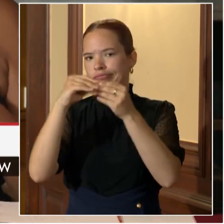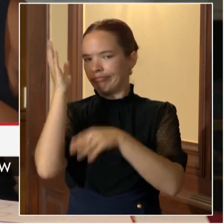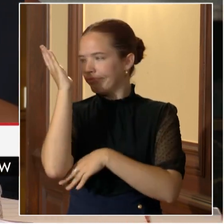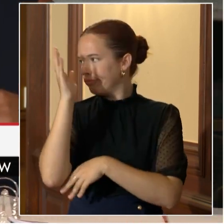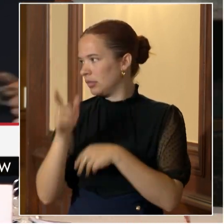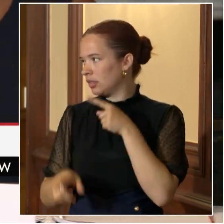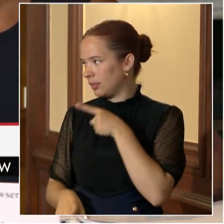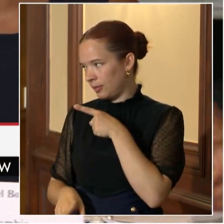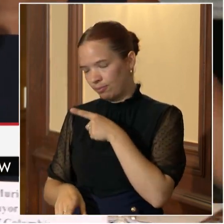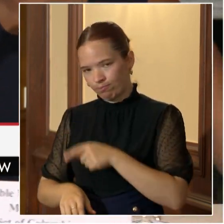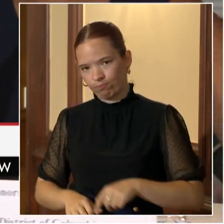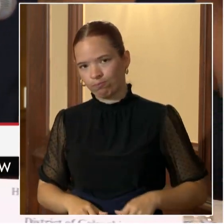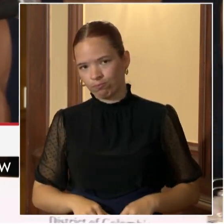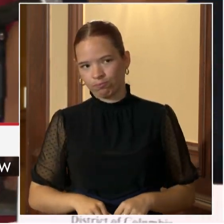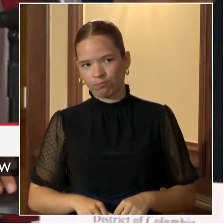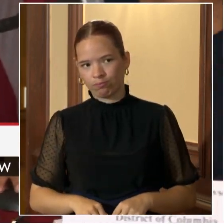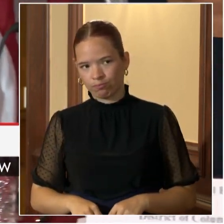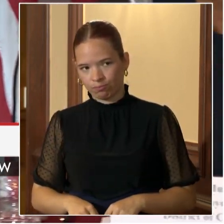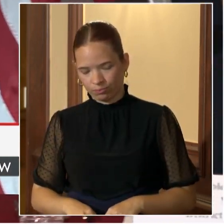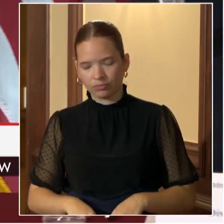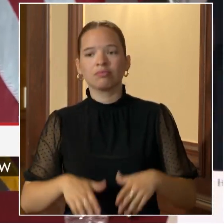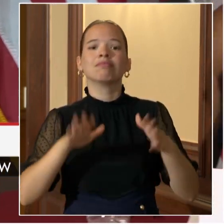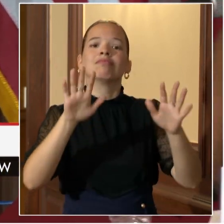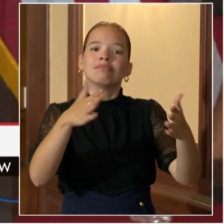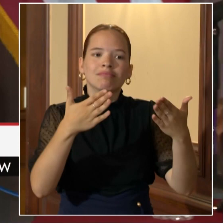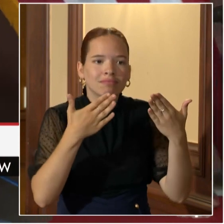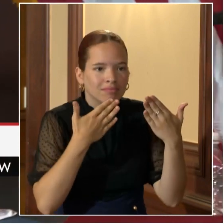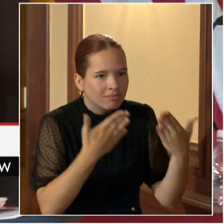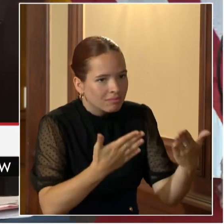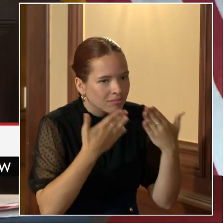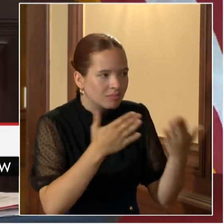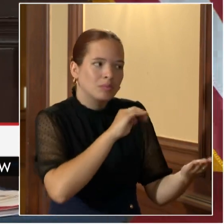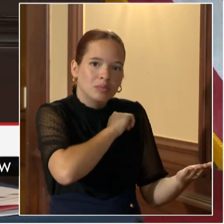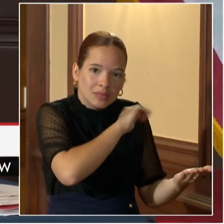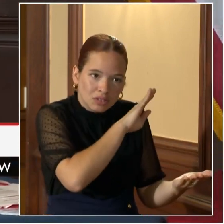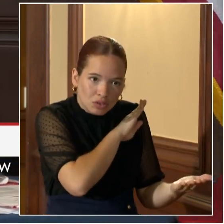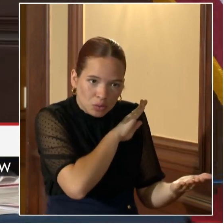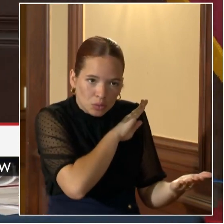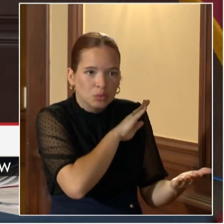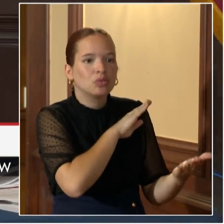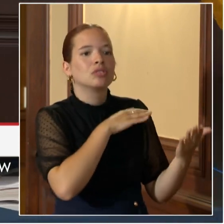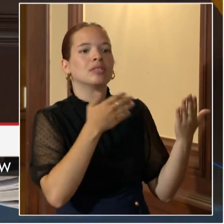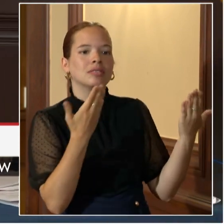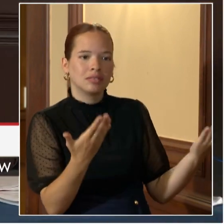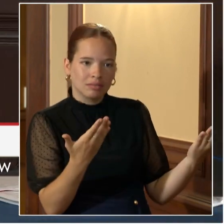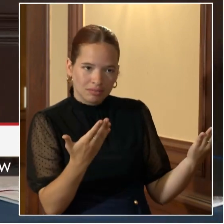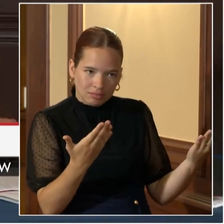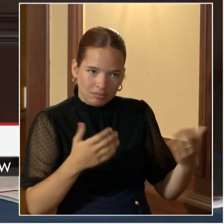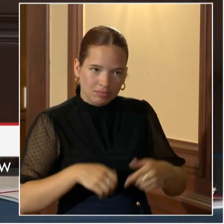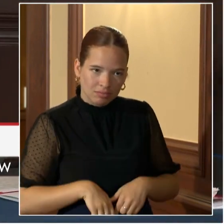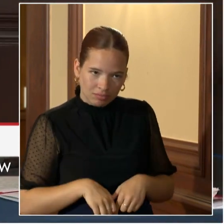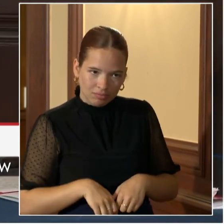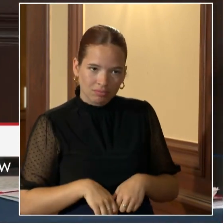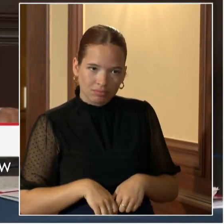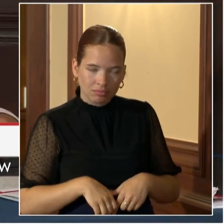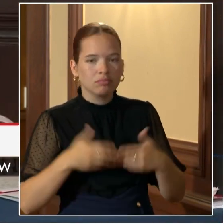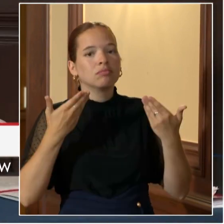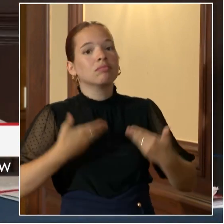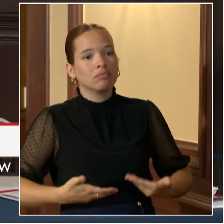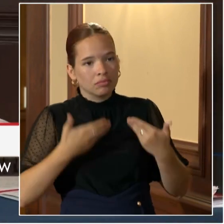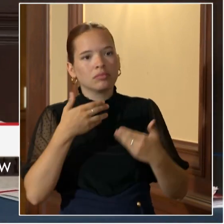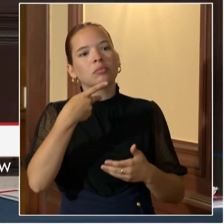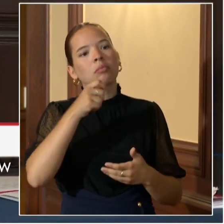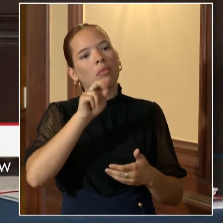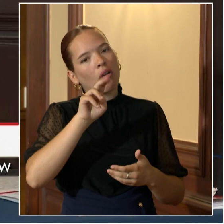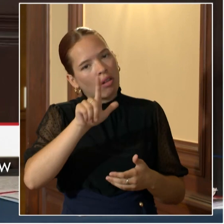Thank you, Mayor Bowser. Co-Chairman Mendelson, in accordance with Section 2.3 of the Commission's bylaws, I have the privilege to present